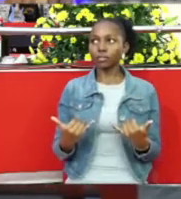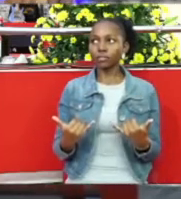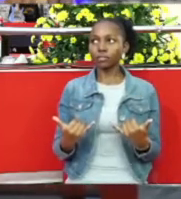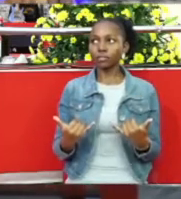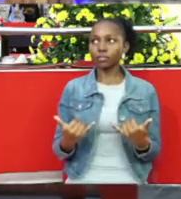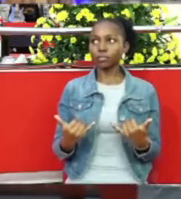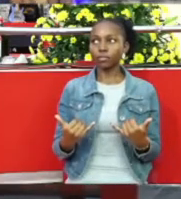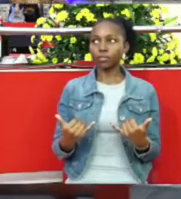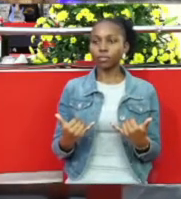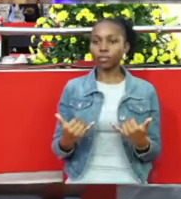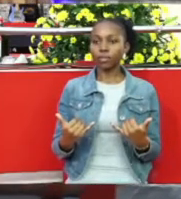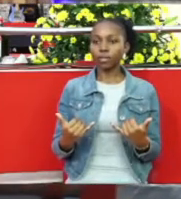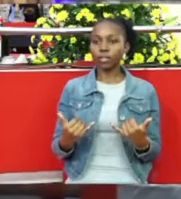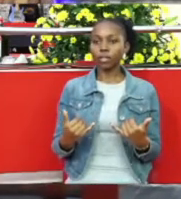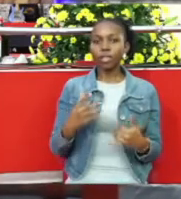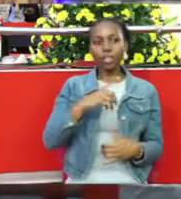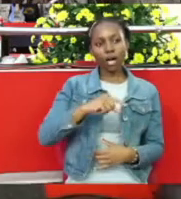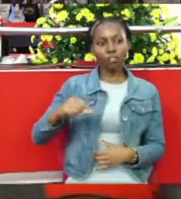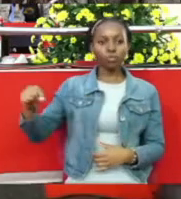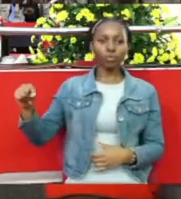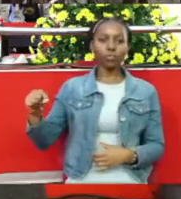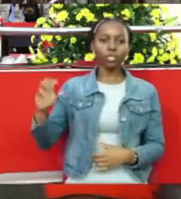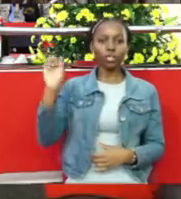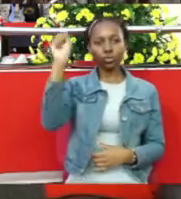they are ministering in our campus church in